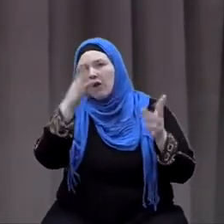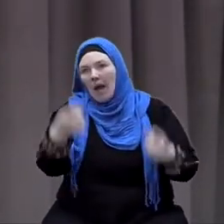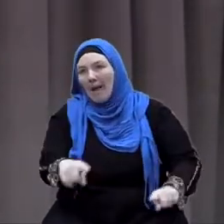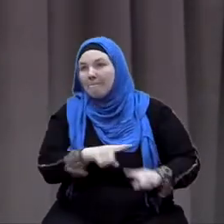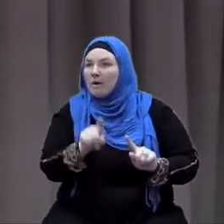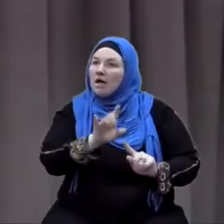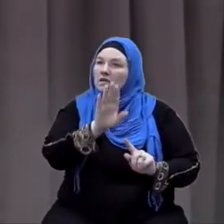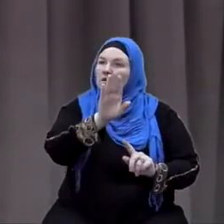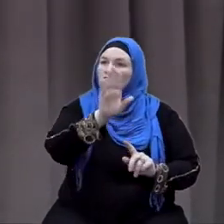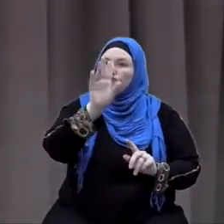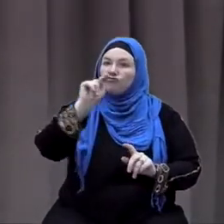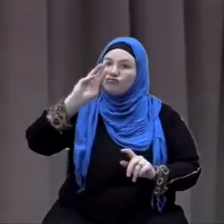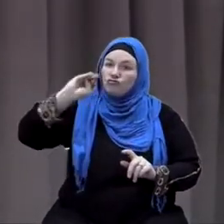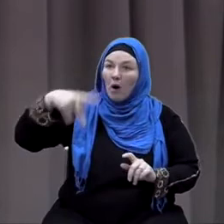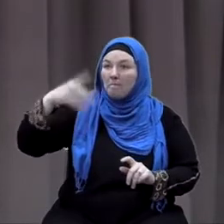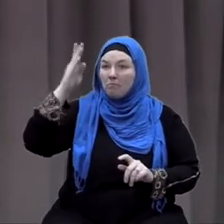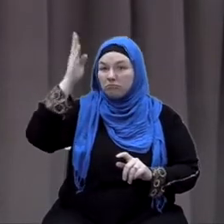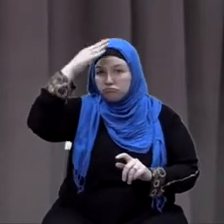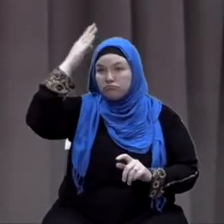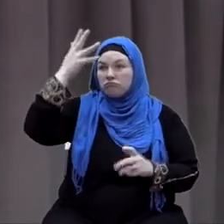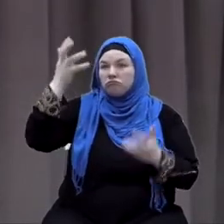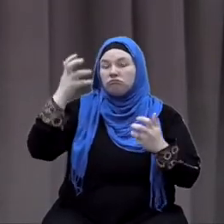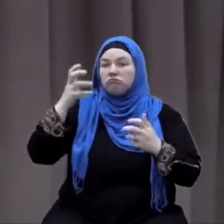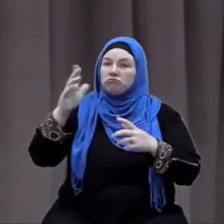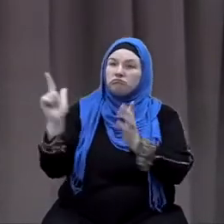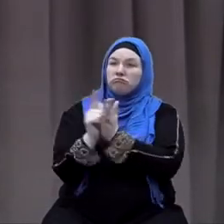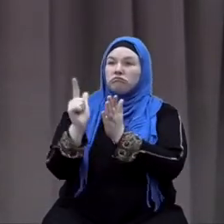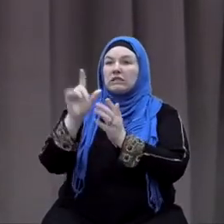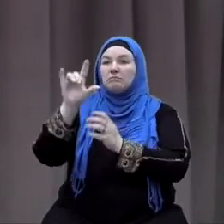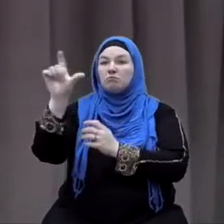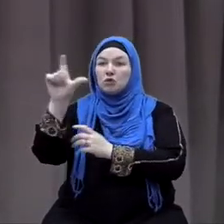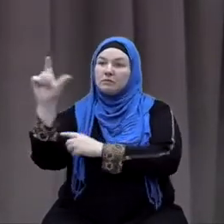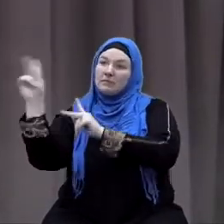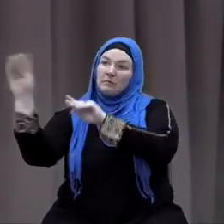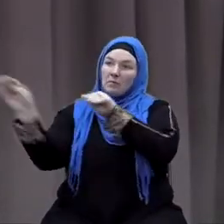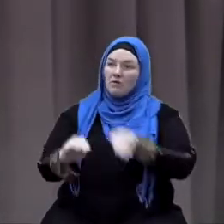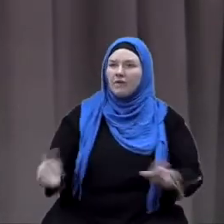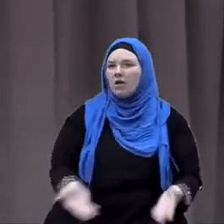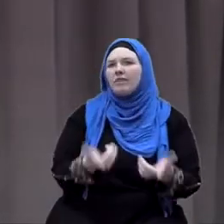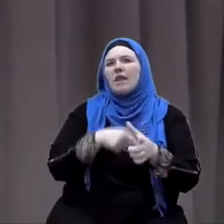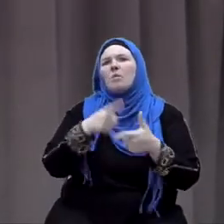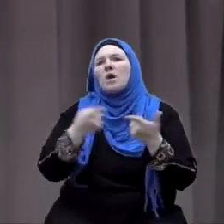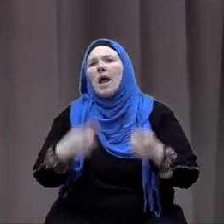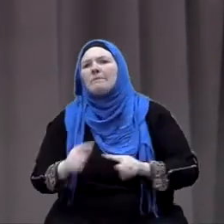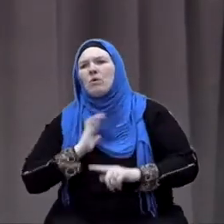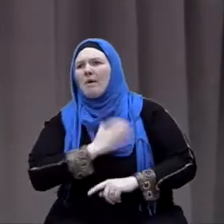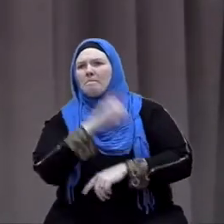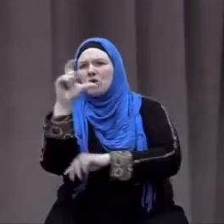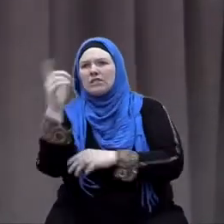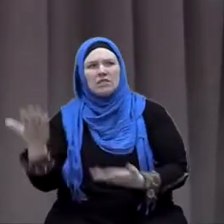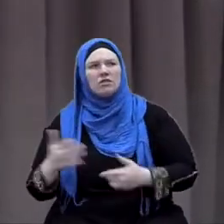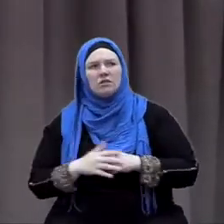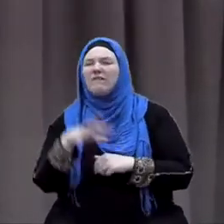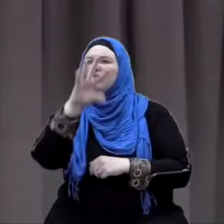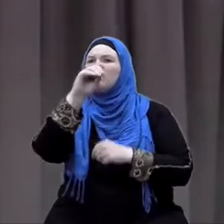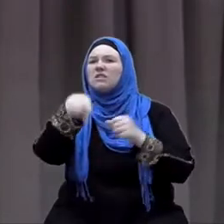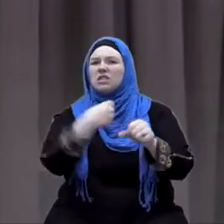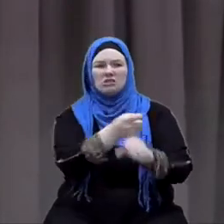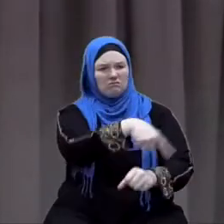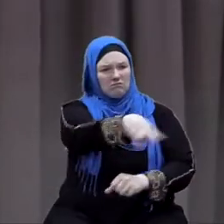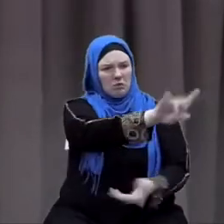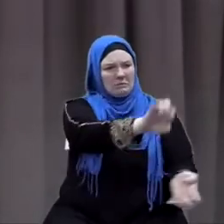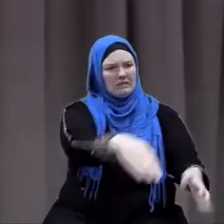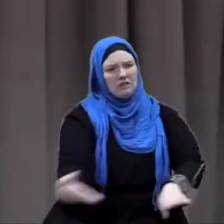that's his plan. So if there is no immigration, what happens to the masajid? Will